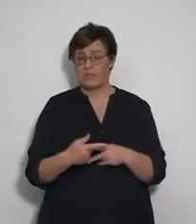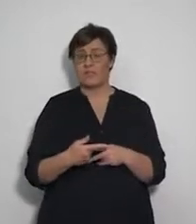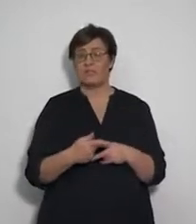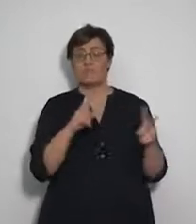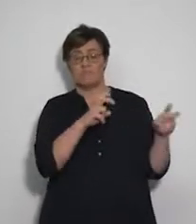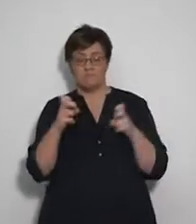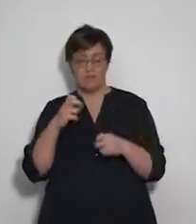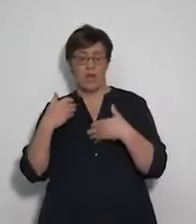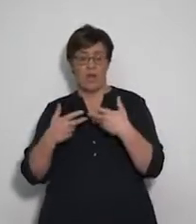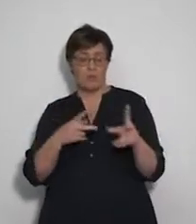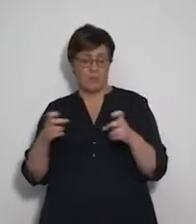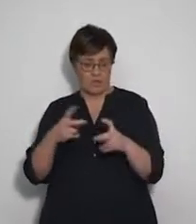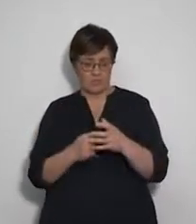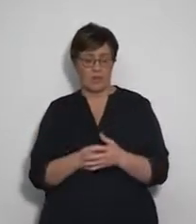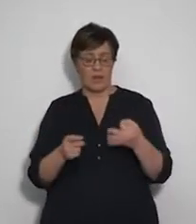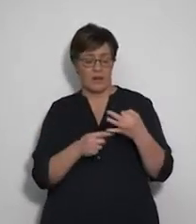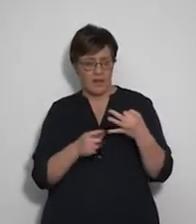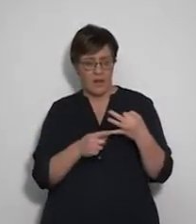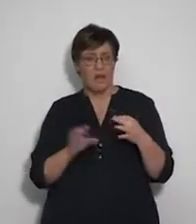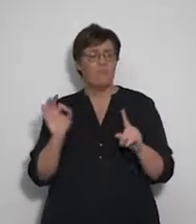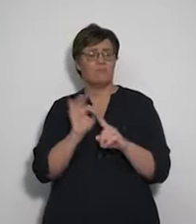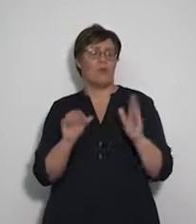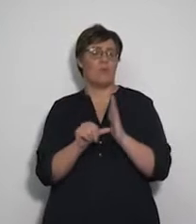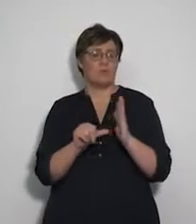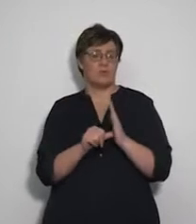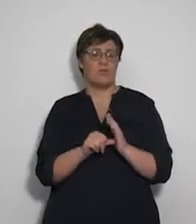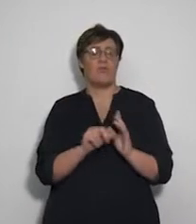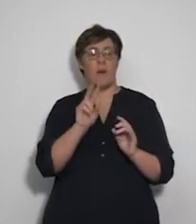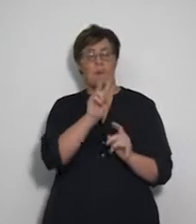DNA replication, as well as the significance of the process